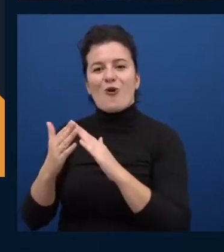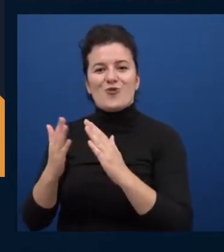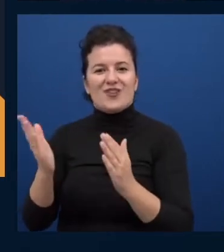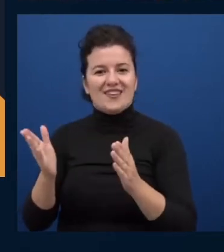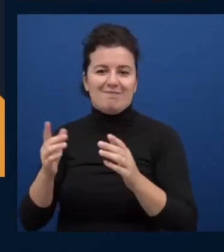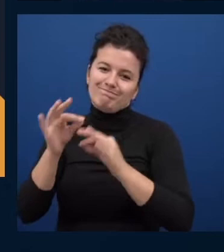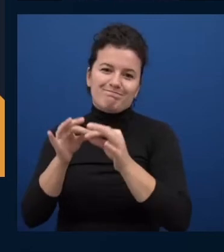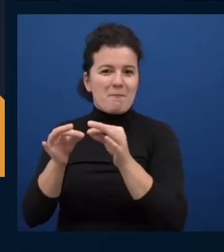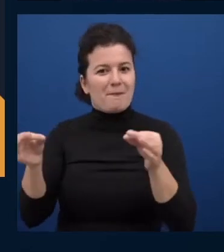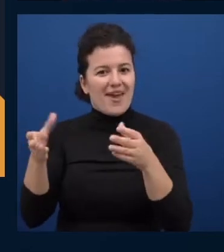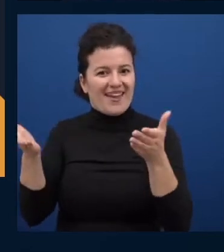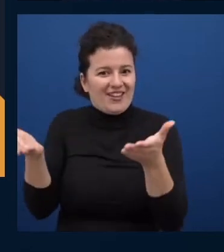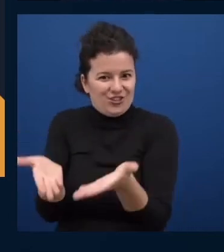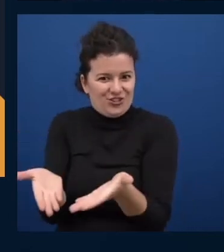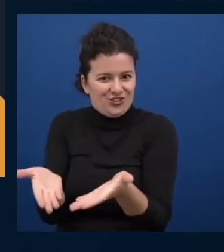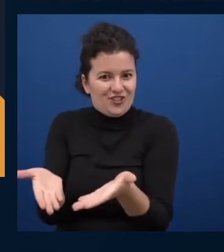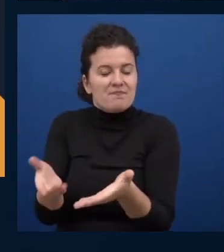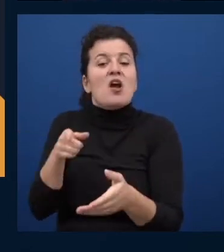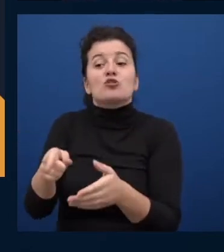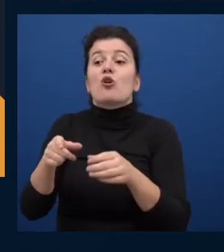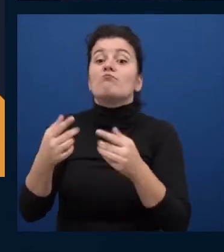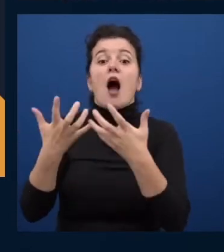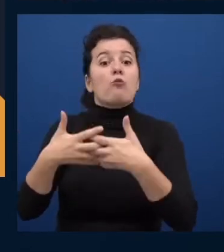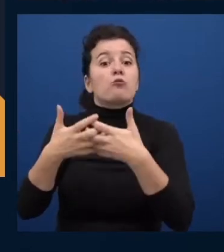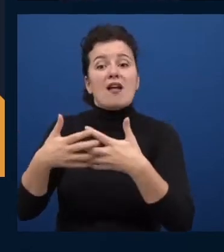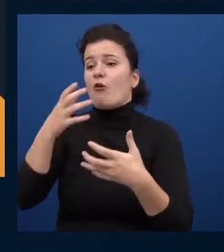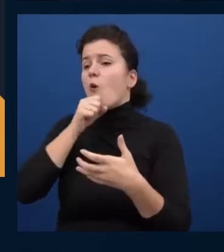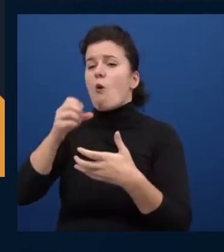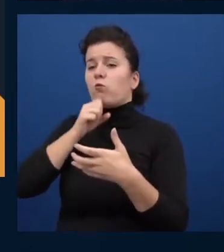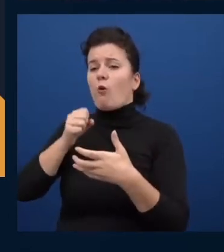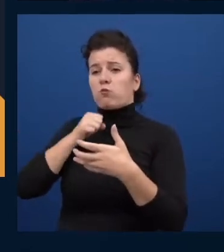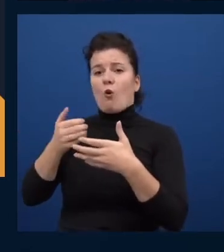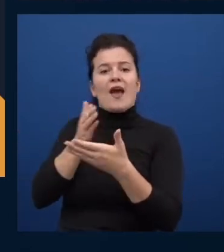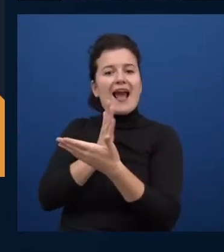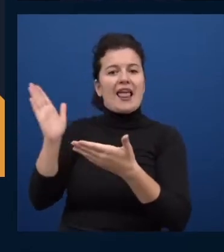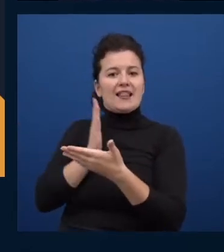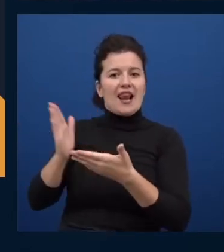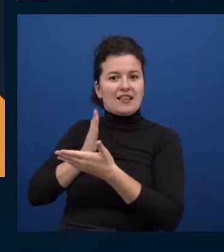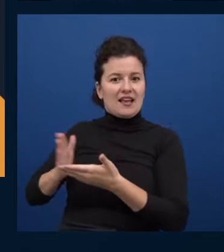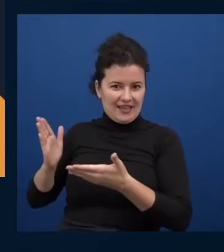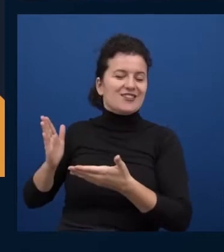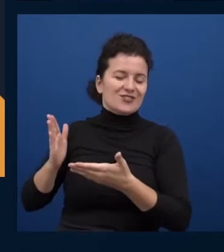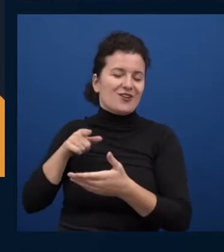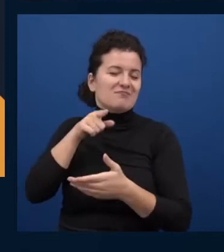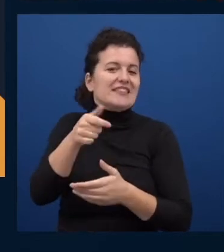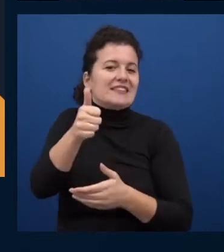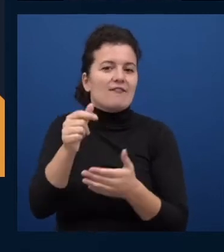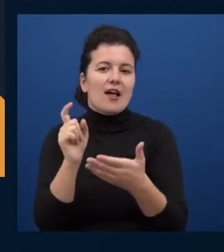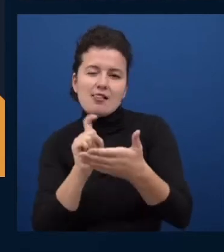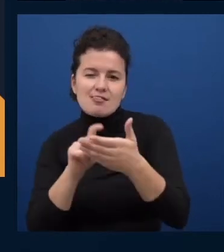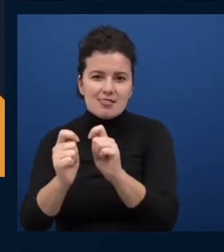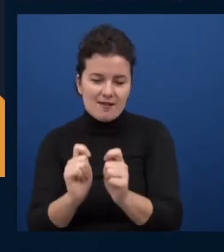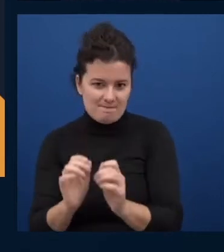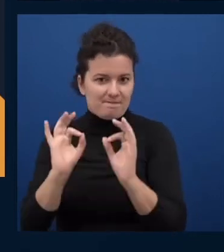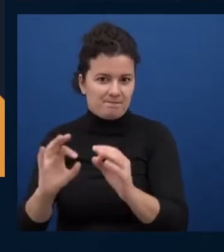we're introducing automatic cleanup of old versions based on some configuration. Then we're doing some